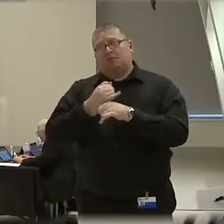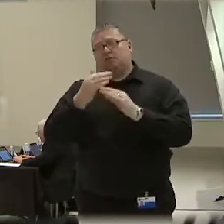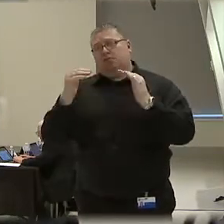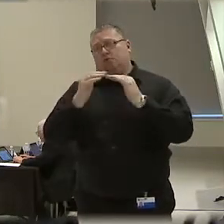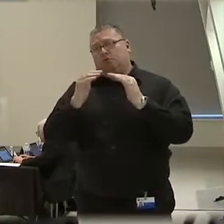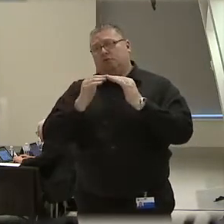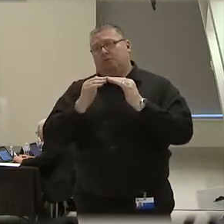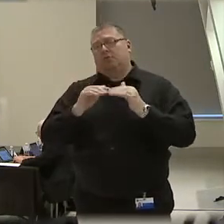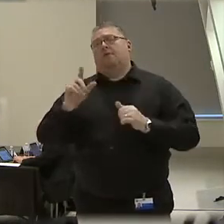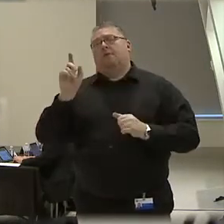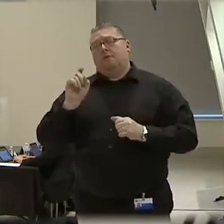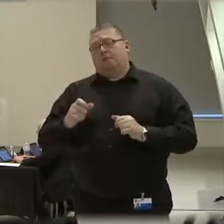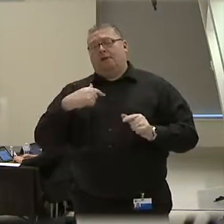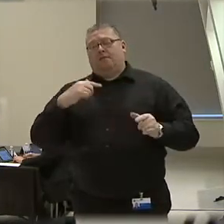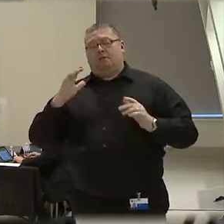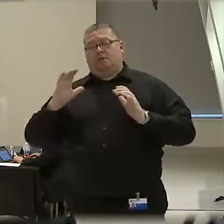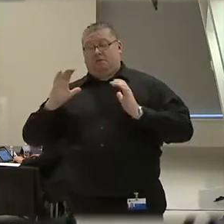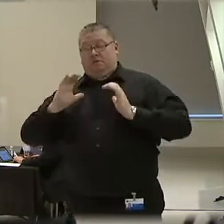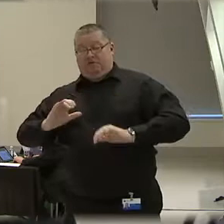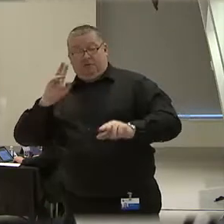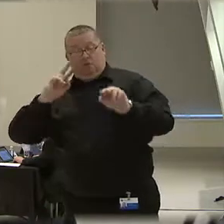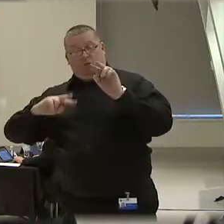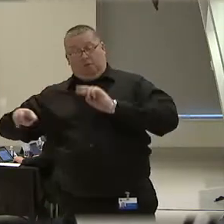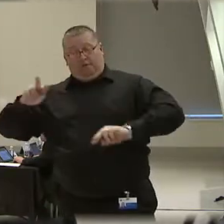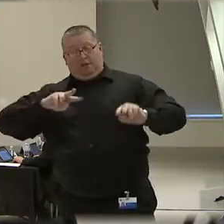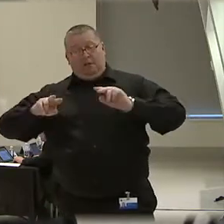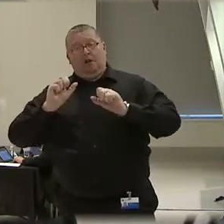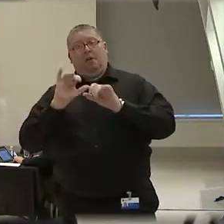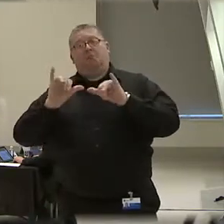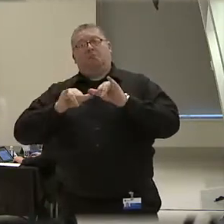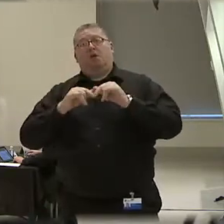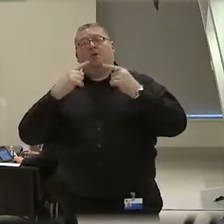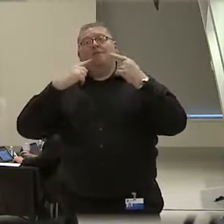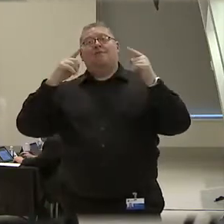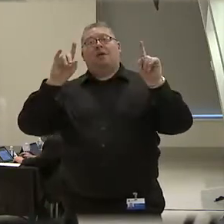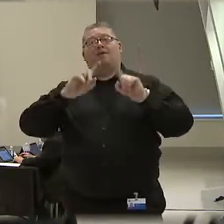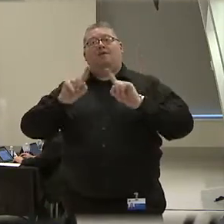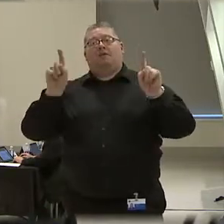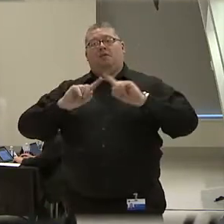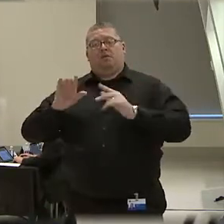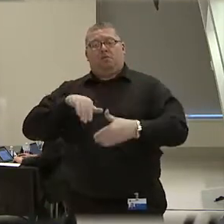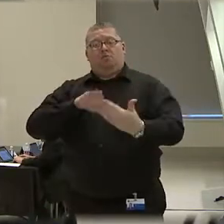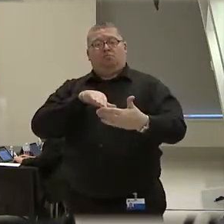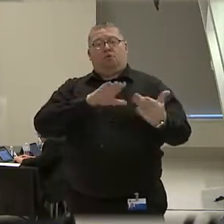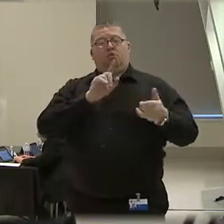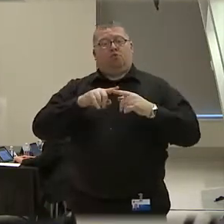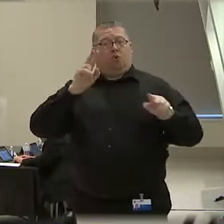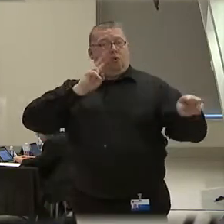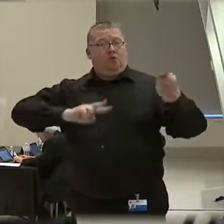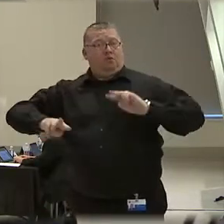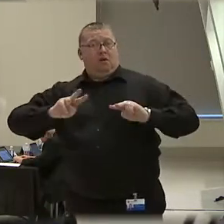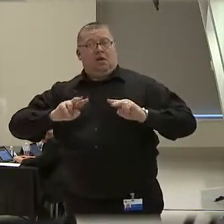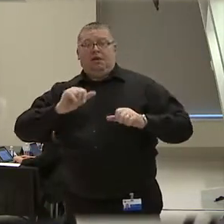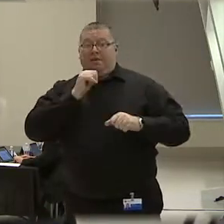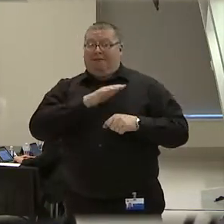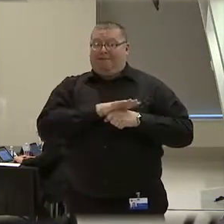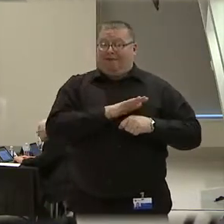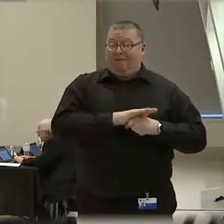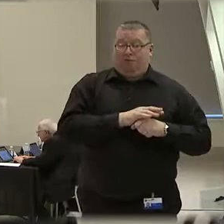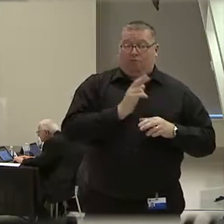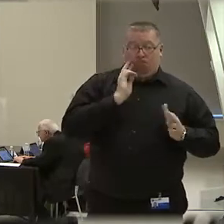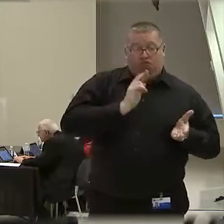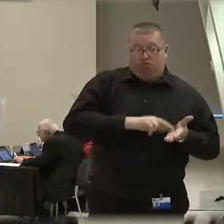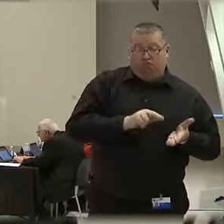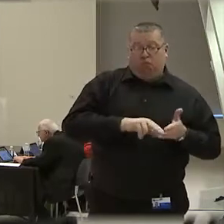must fund a study of civilian oversight to measure the effectiveness of various approaches to oversight. The lack of research into the effectiveness of